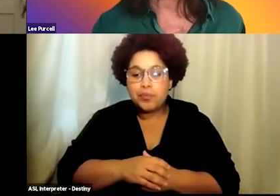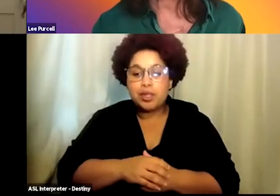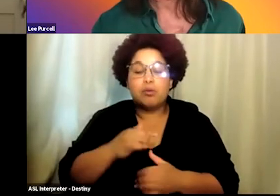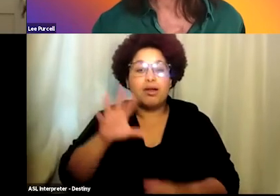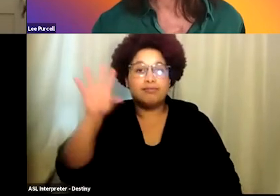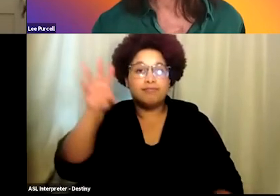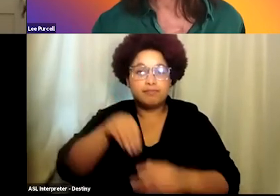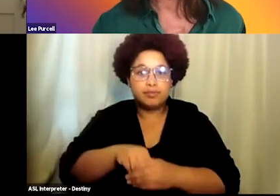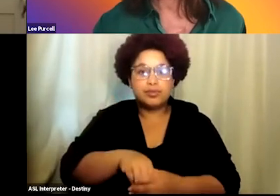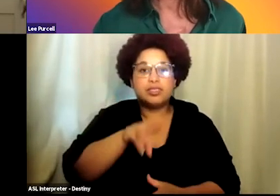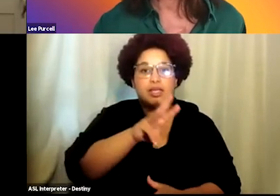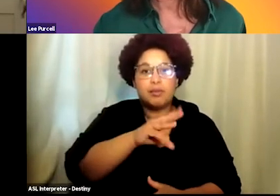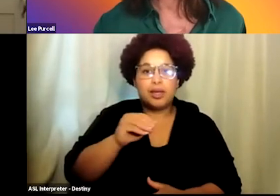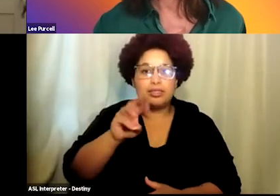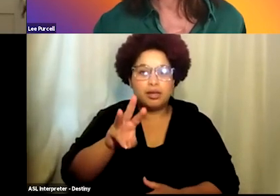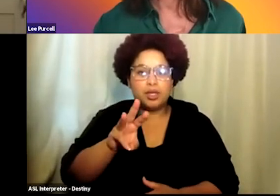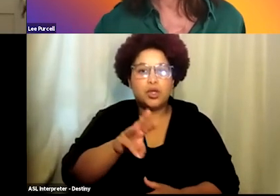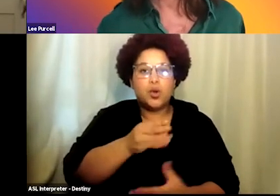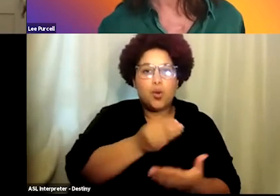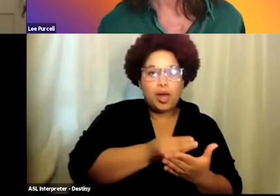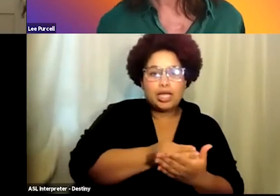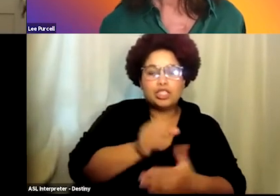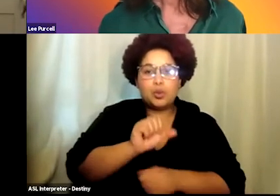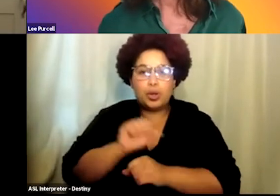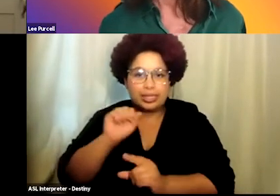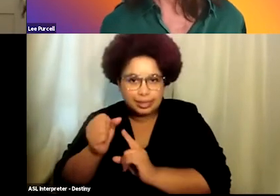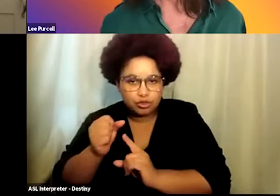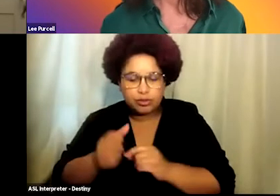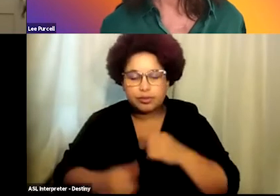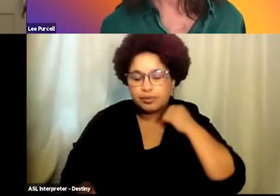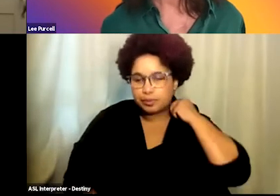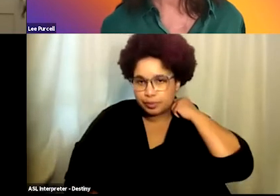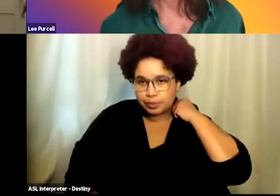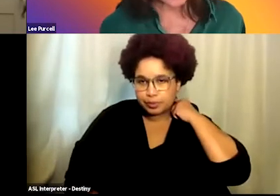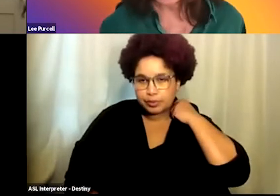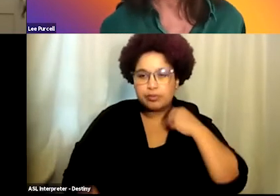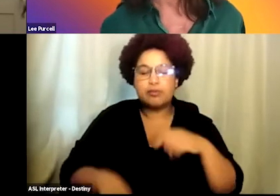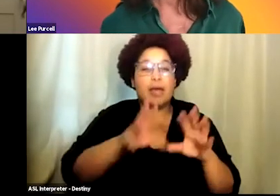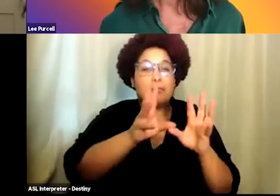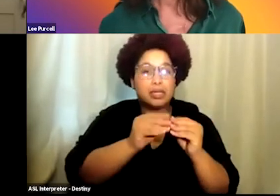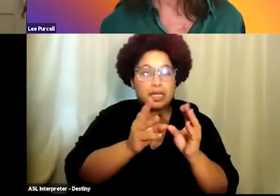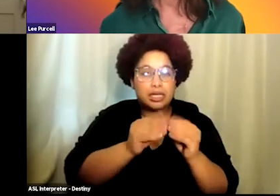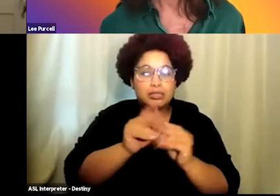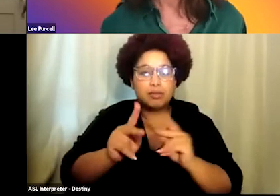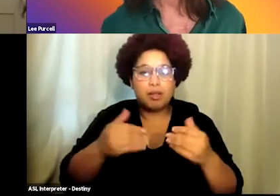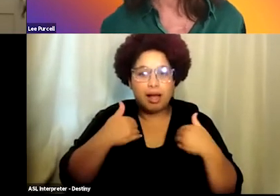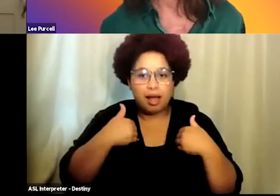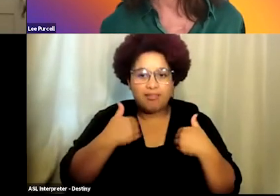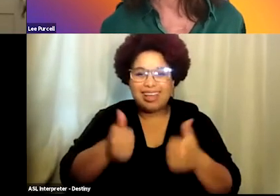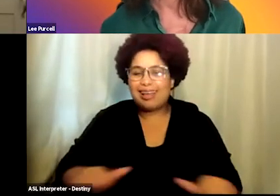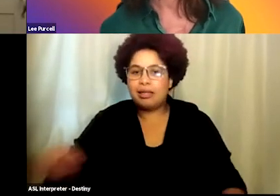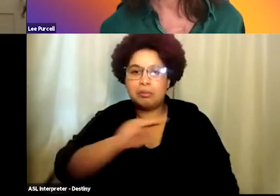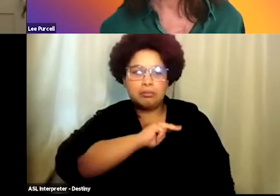in the W&Ws, which is the wages and working conditions. That's meetings that people have. In case you don't know, any